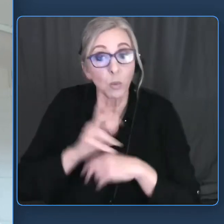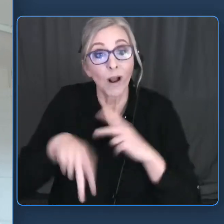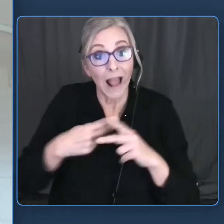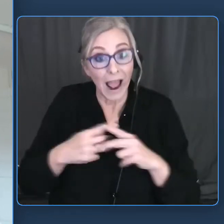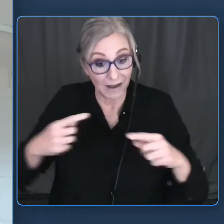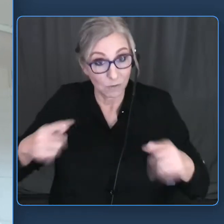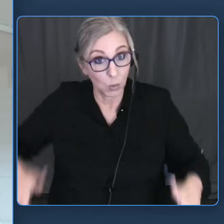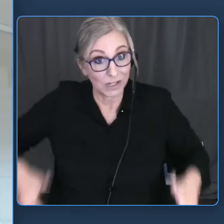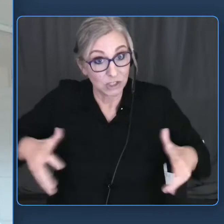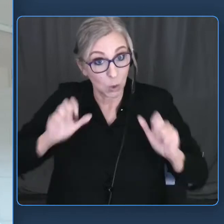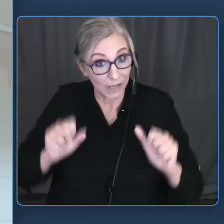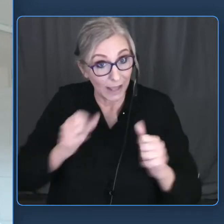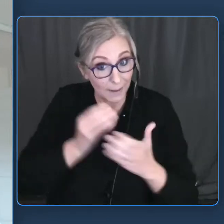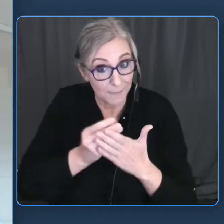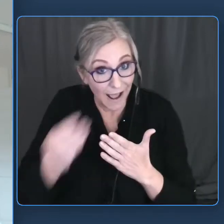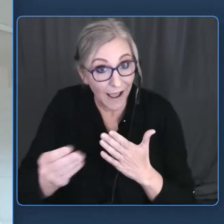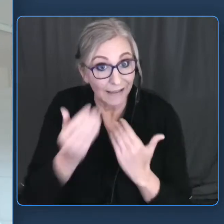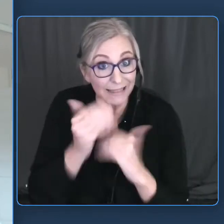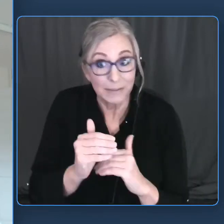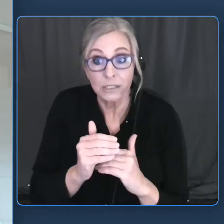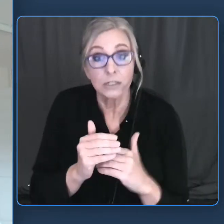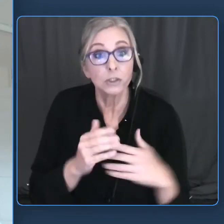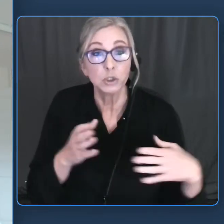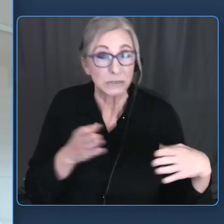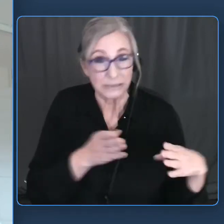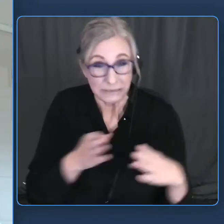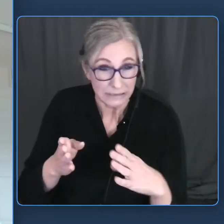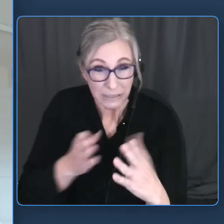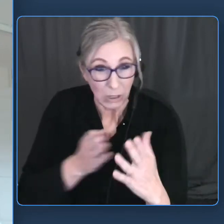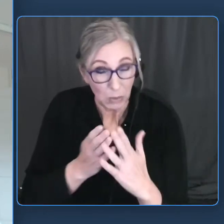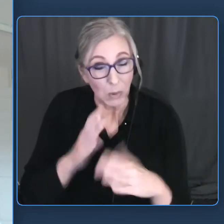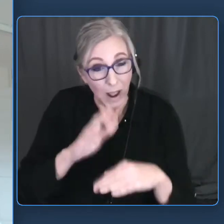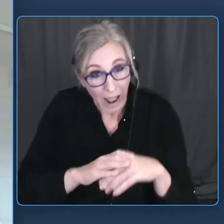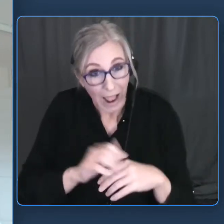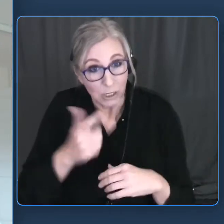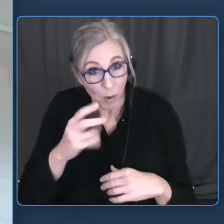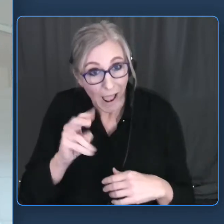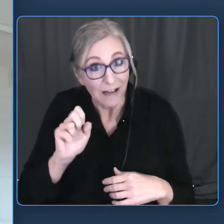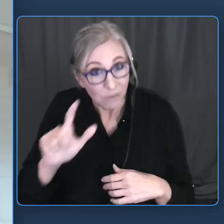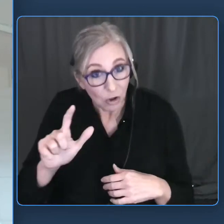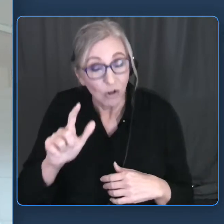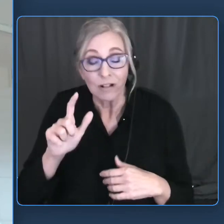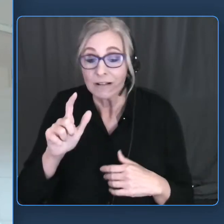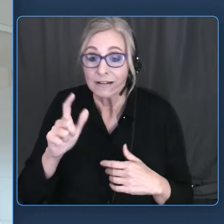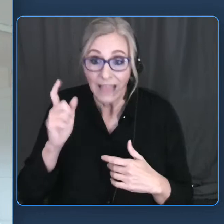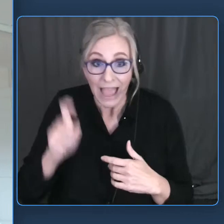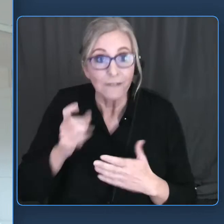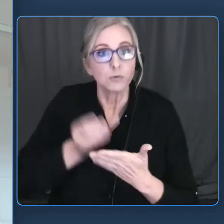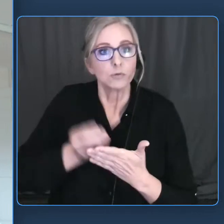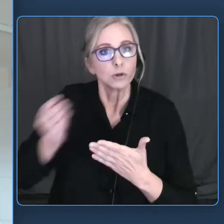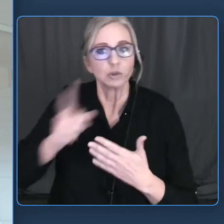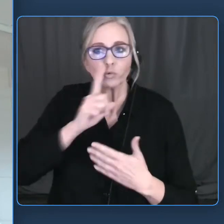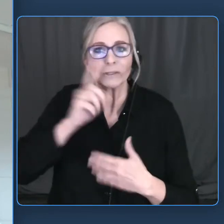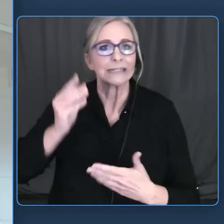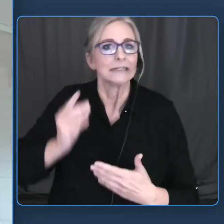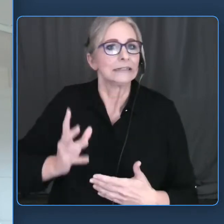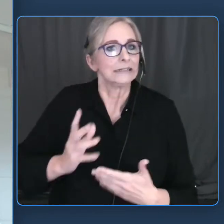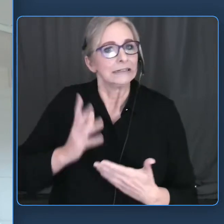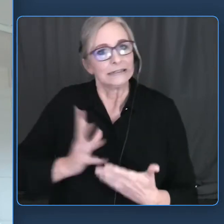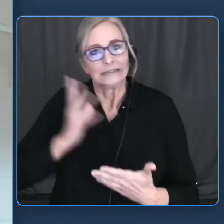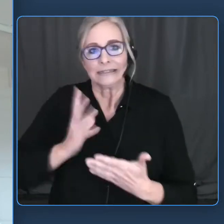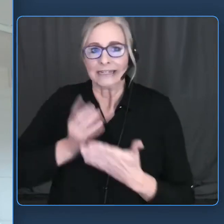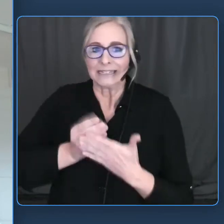types of wheelchairs we can get. And to be able to navigate on gravel, we have to purchase very